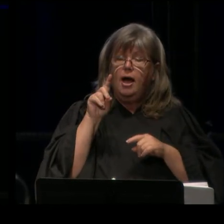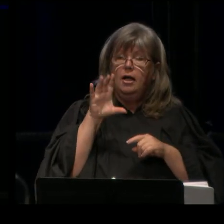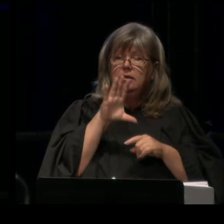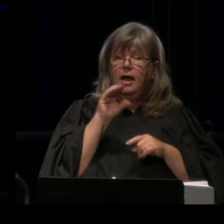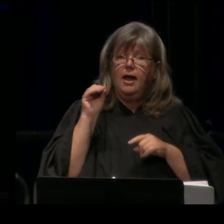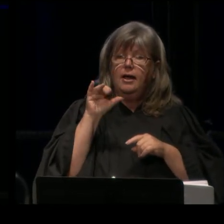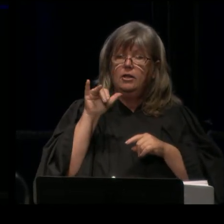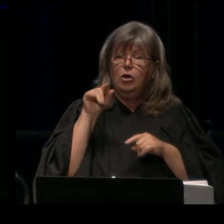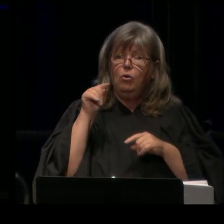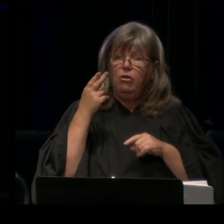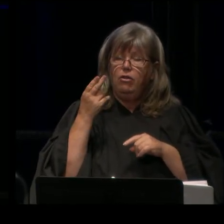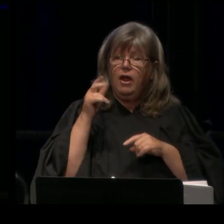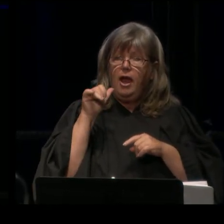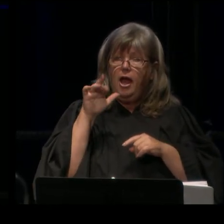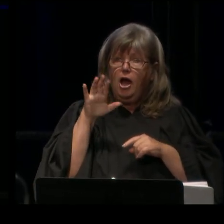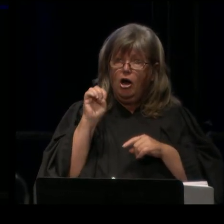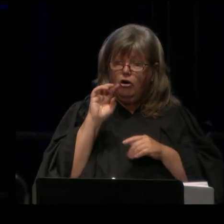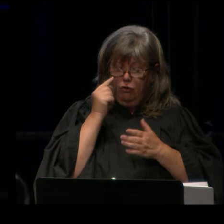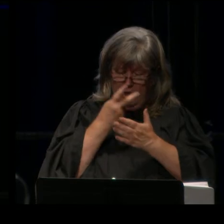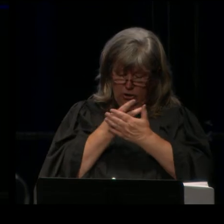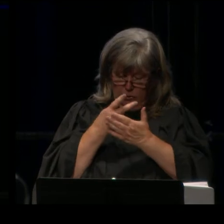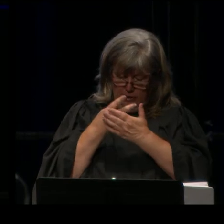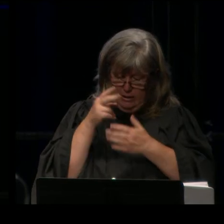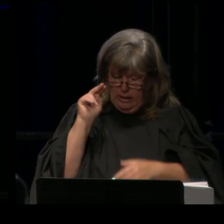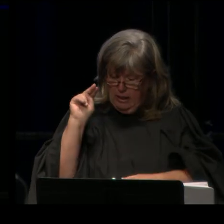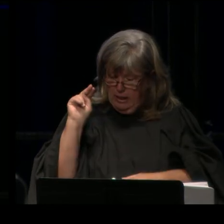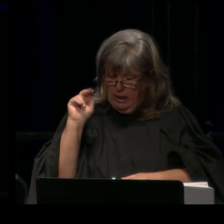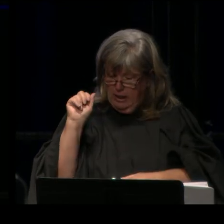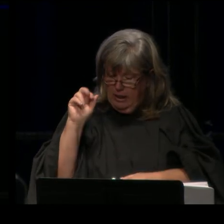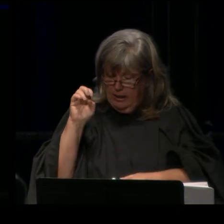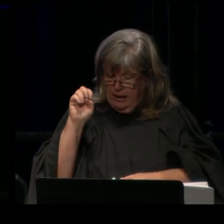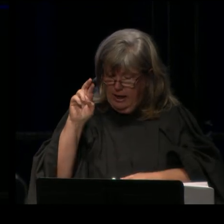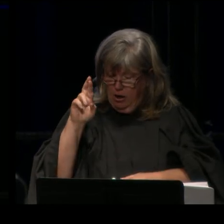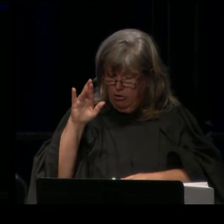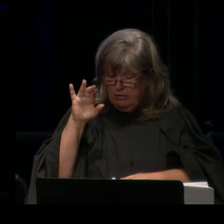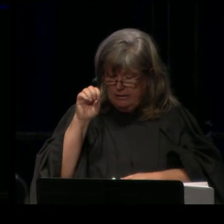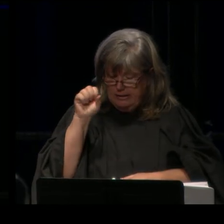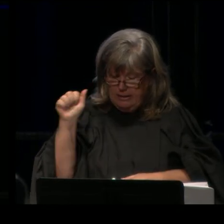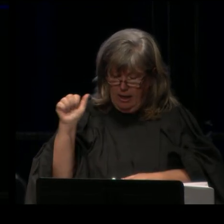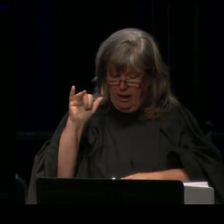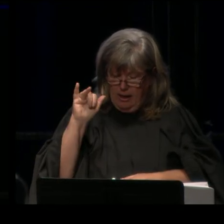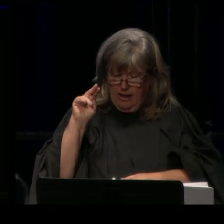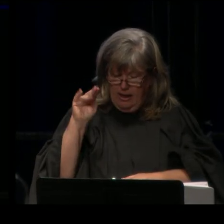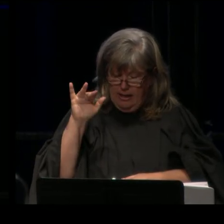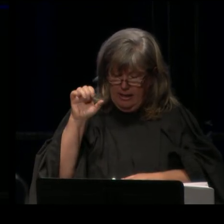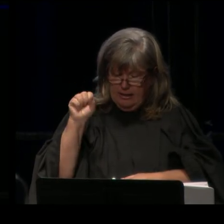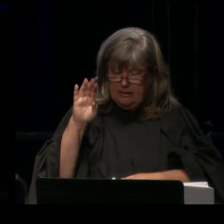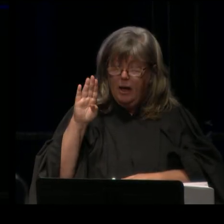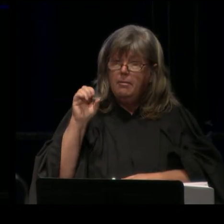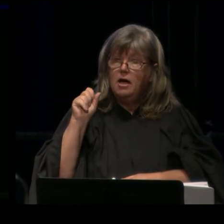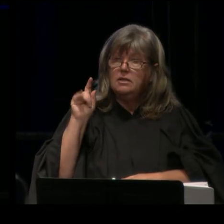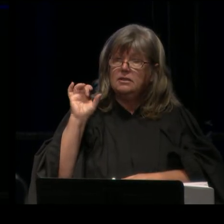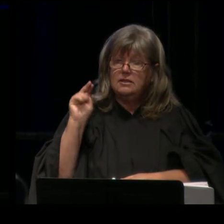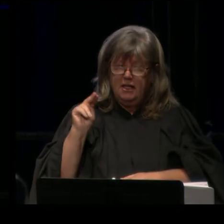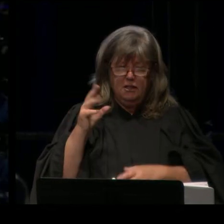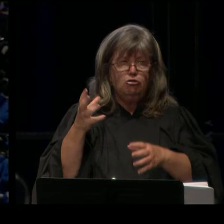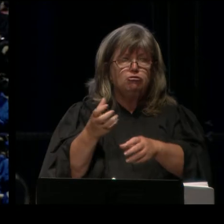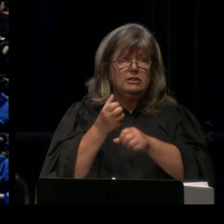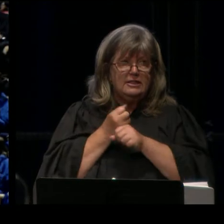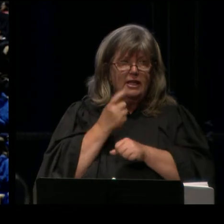Narissa Innes Boston is the recipient of the gold medal for the Faculty of Community Services.